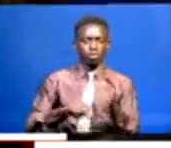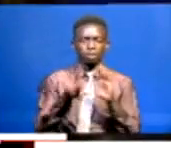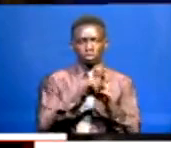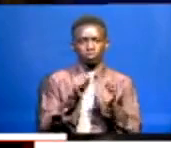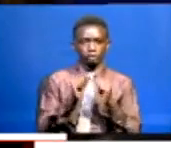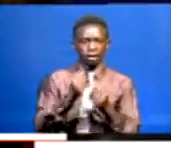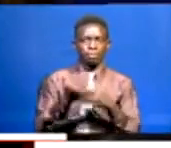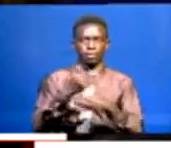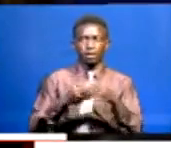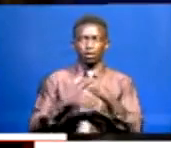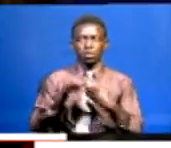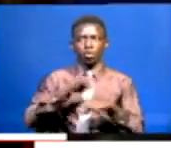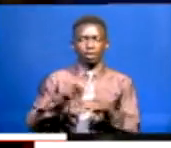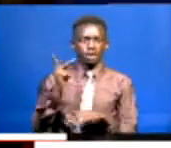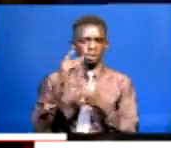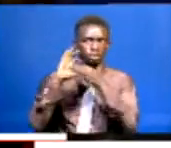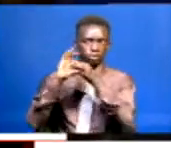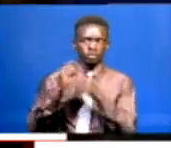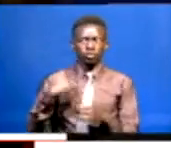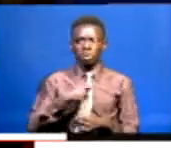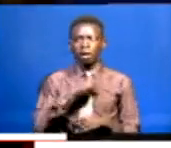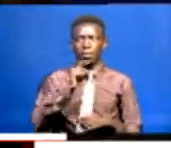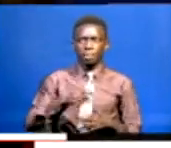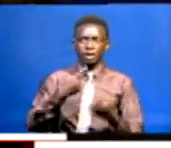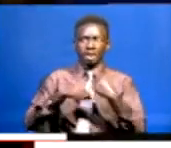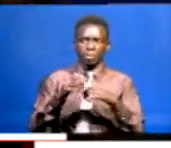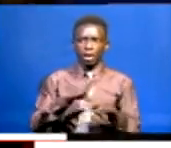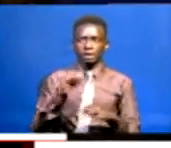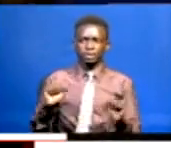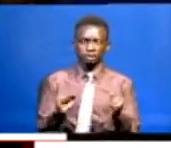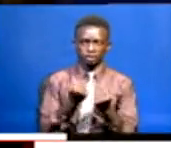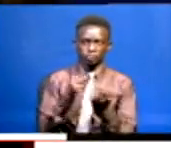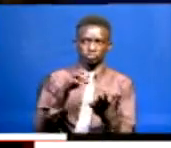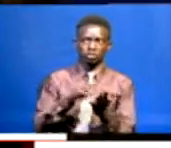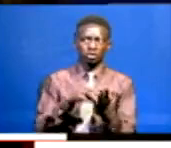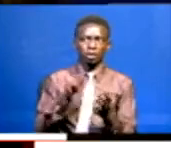in and save the situation. We come up with legislation to save